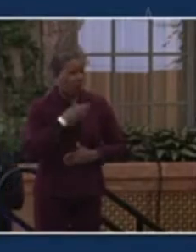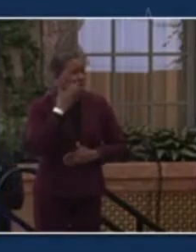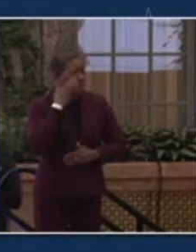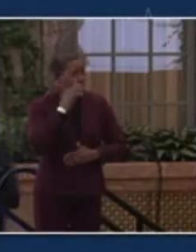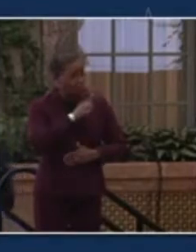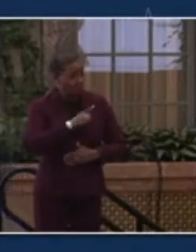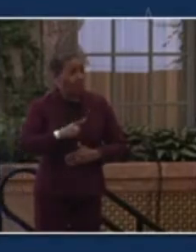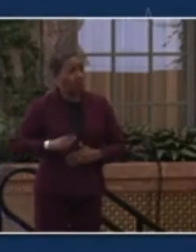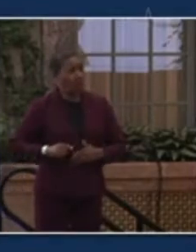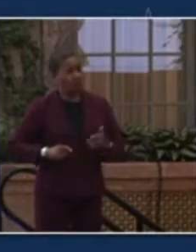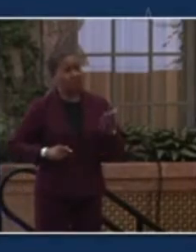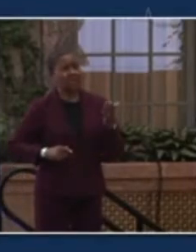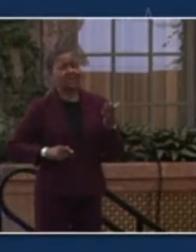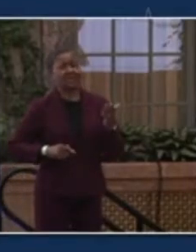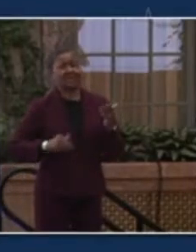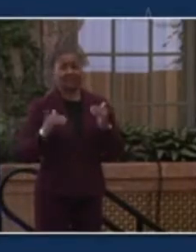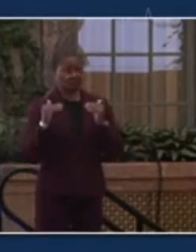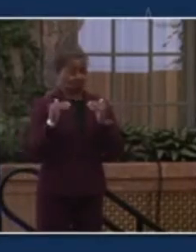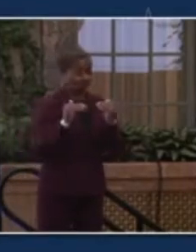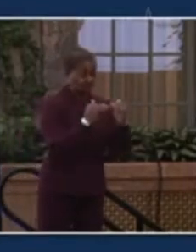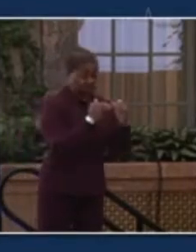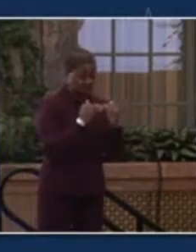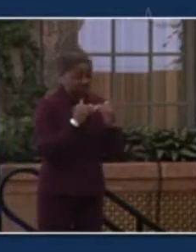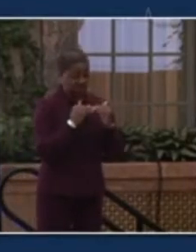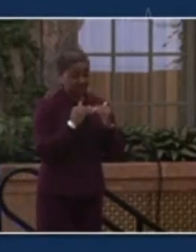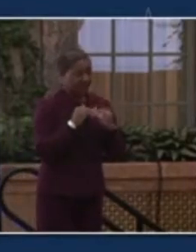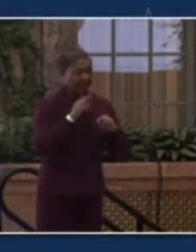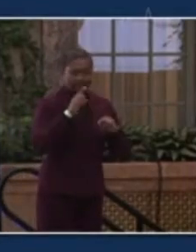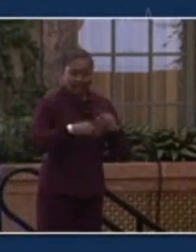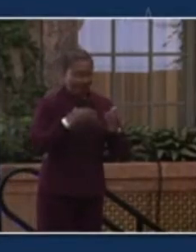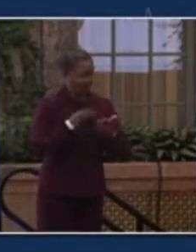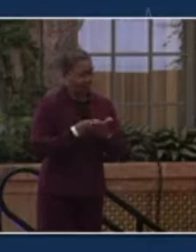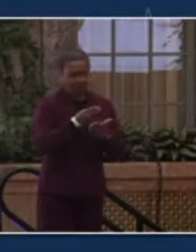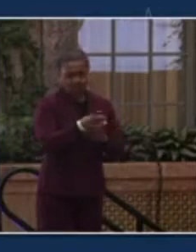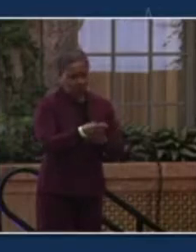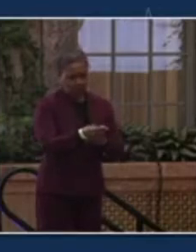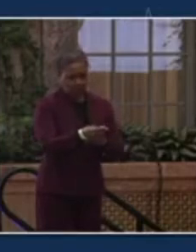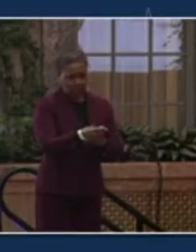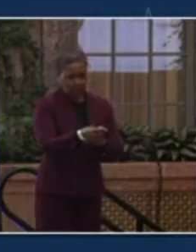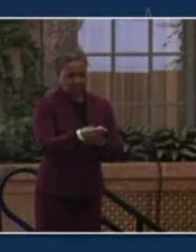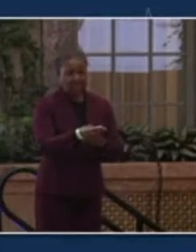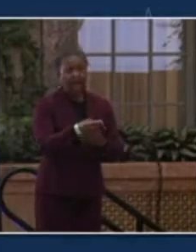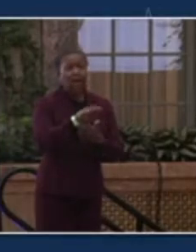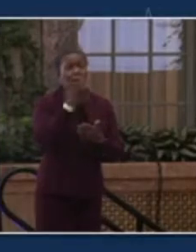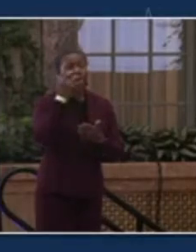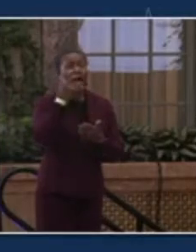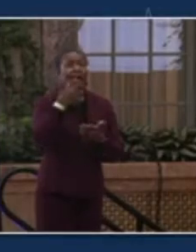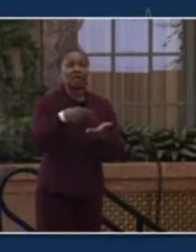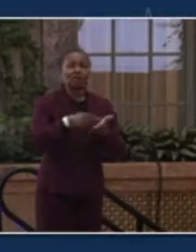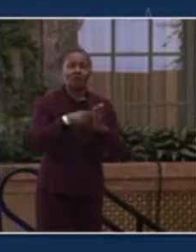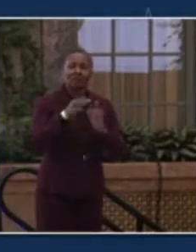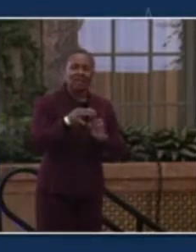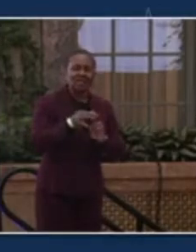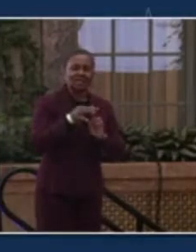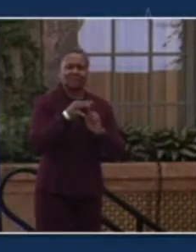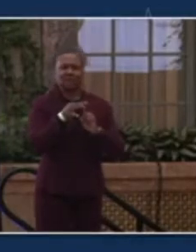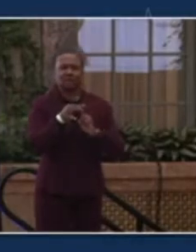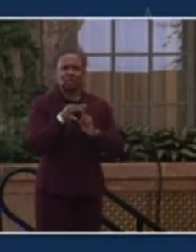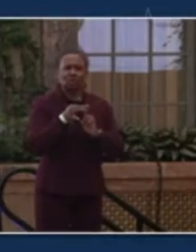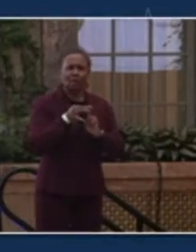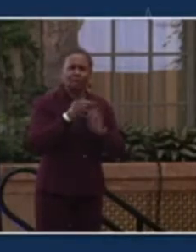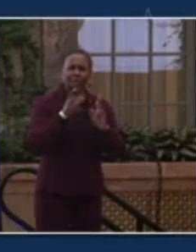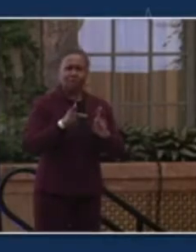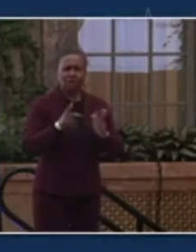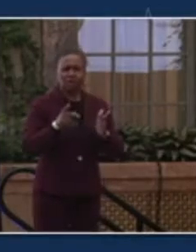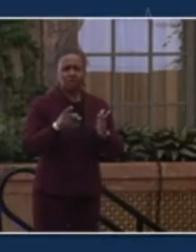Lord, that justice cannot be purchased, for it takes a special champion